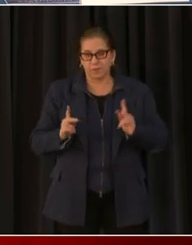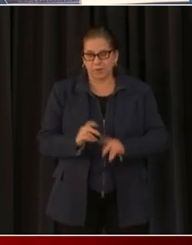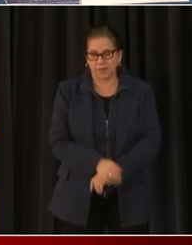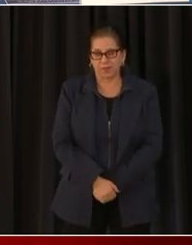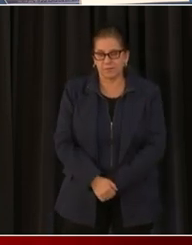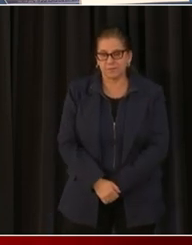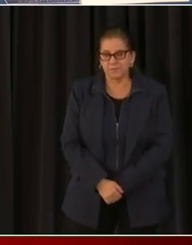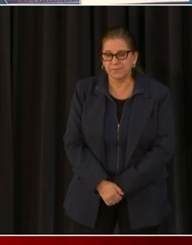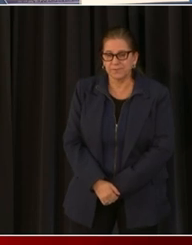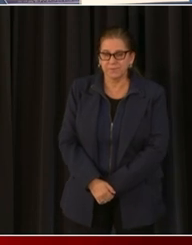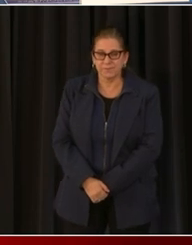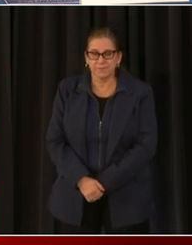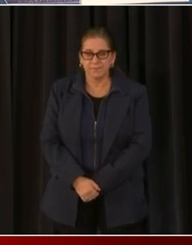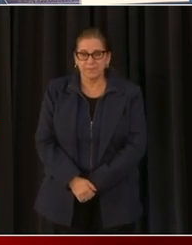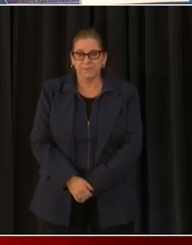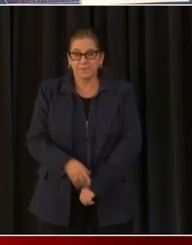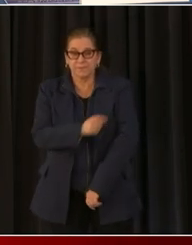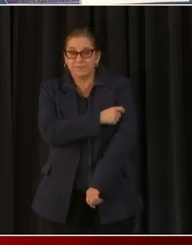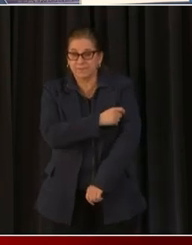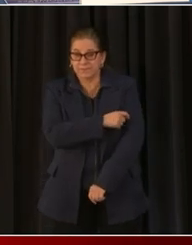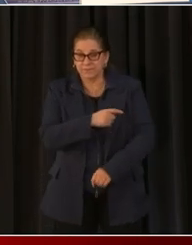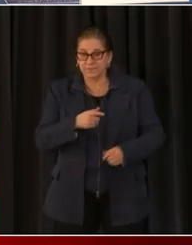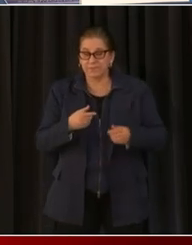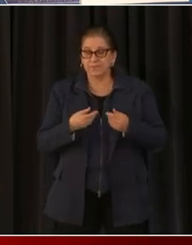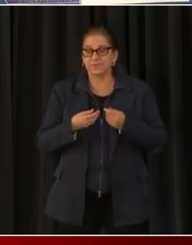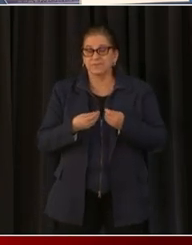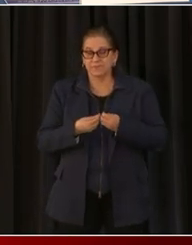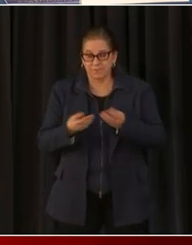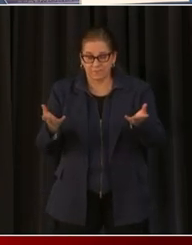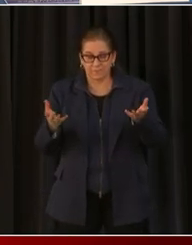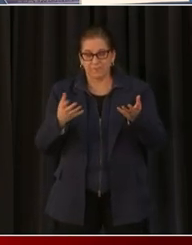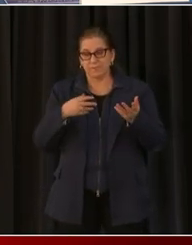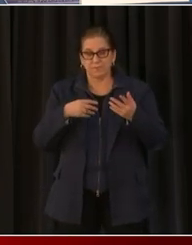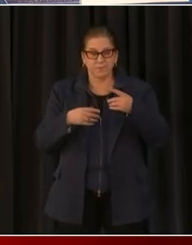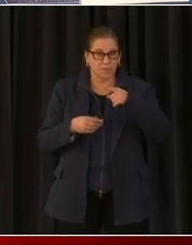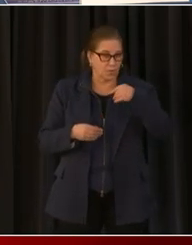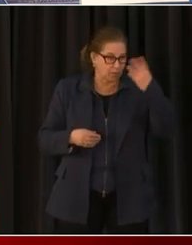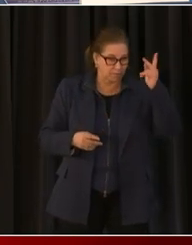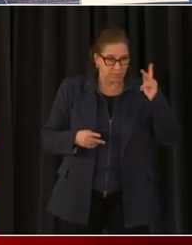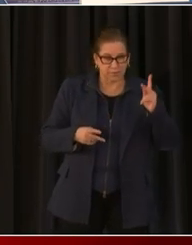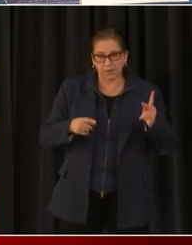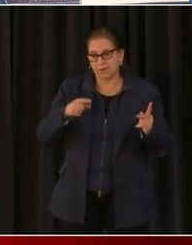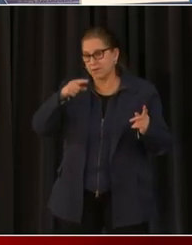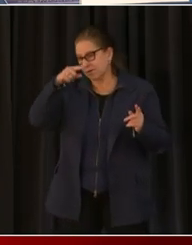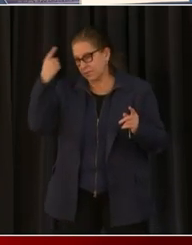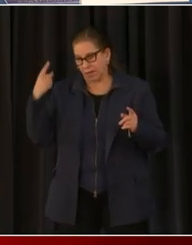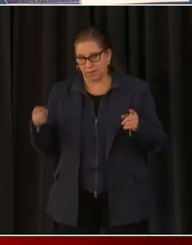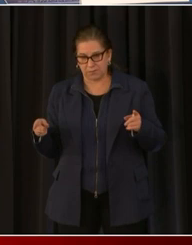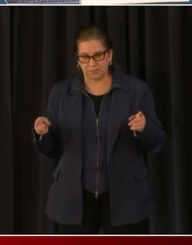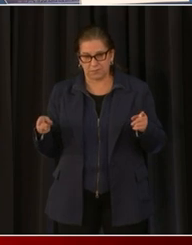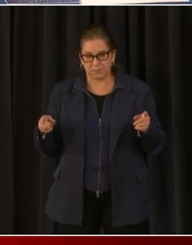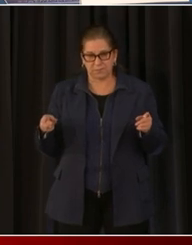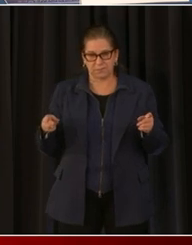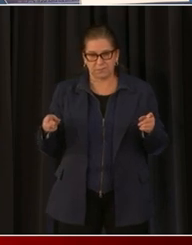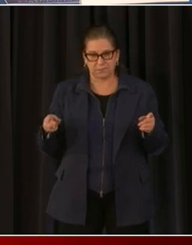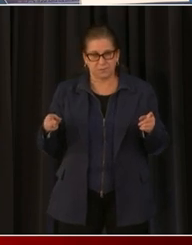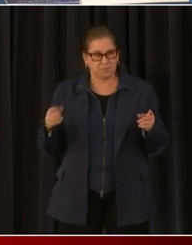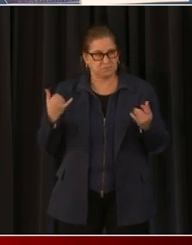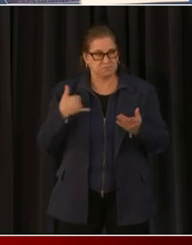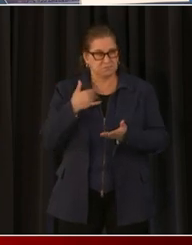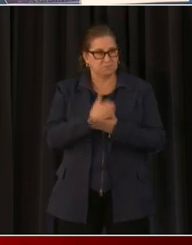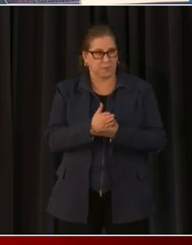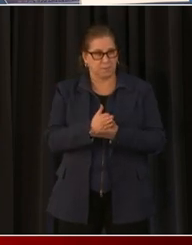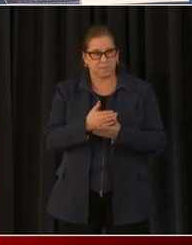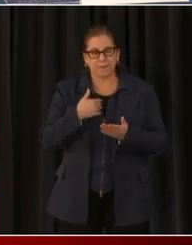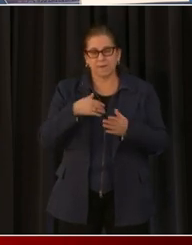been distributed by Black, white, and other. So I'll stop there and be available to answer any questions. Thank you,